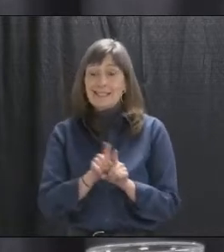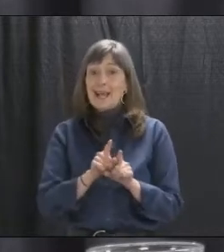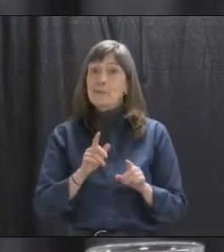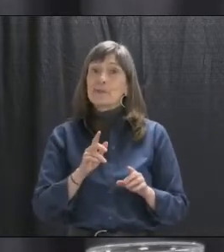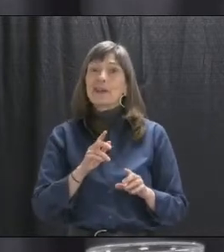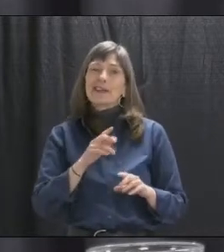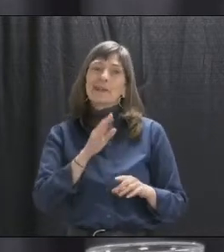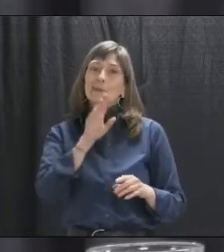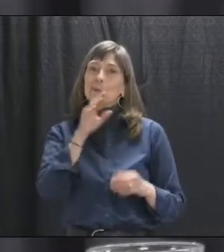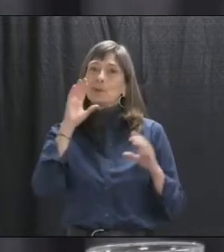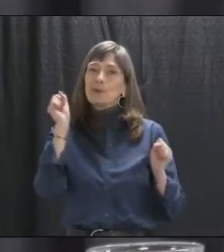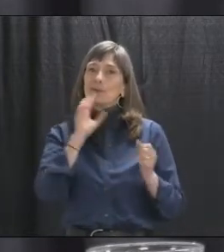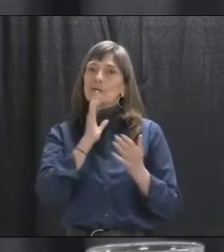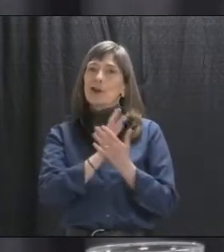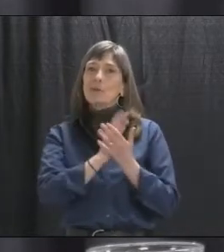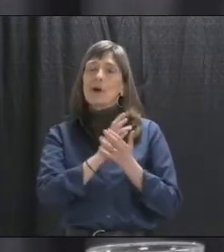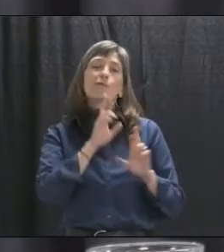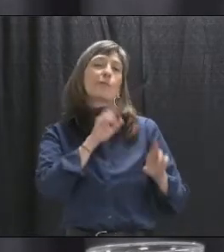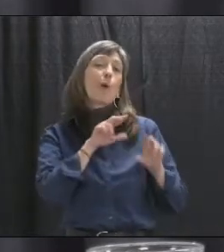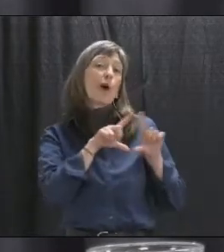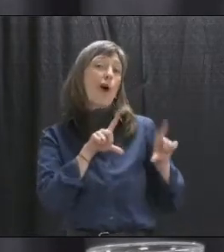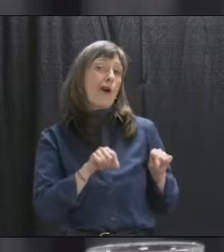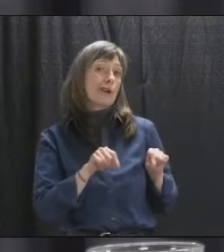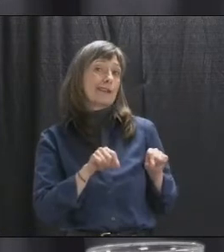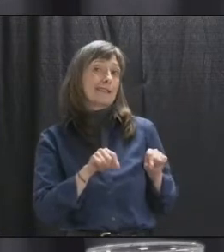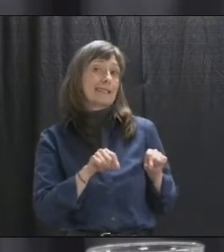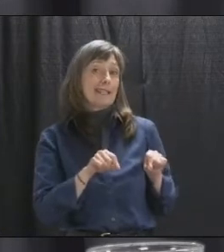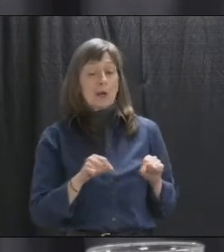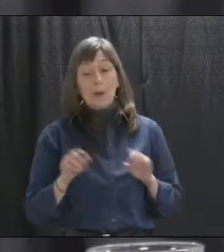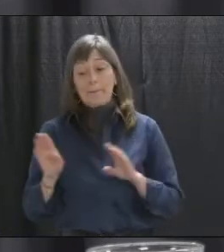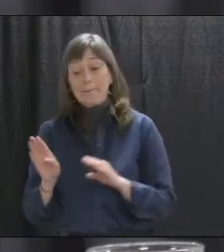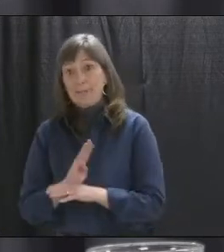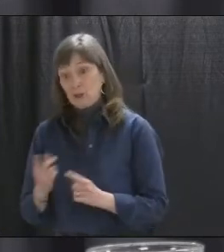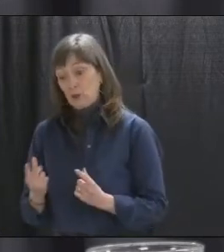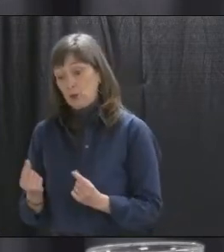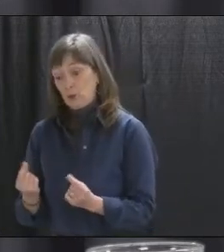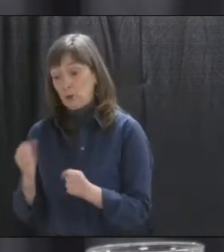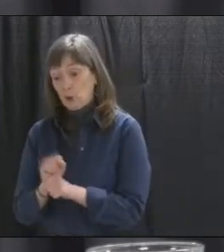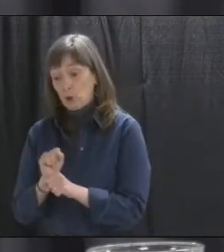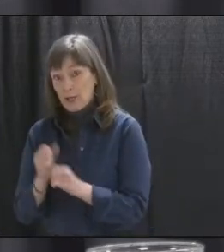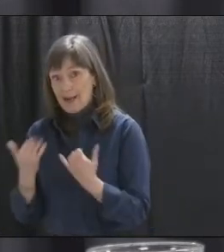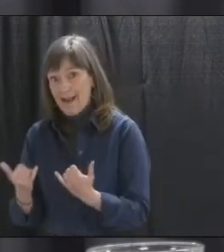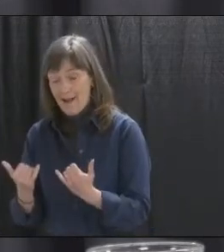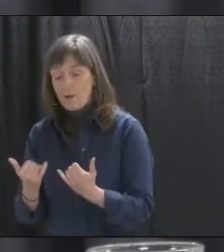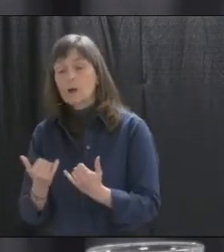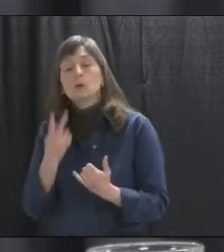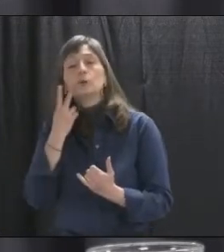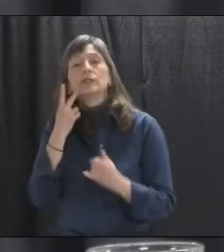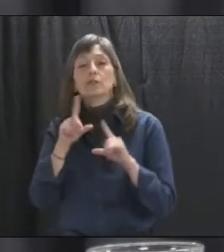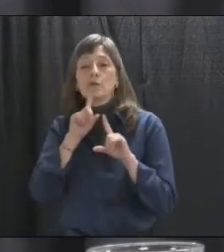on our behaviour for the Easter report card, and those grades won't come until next week.